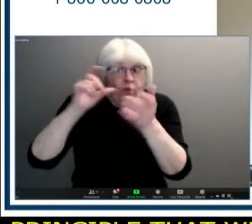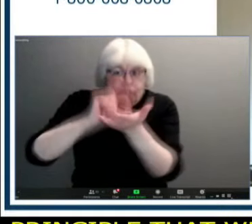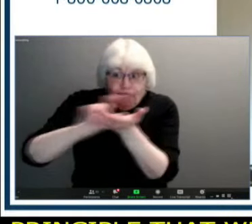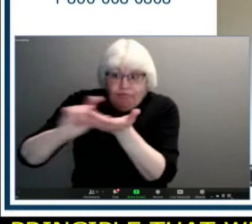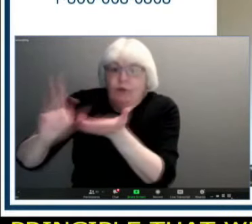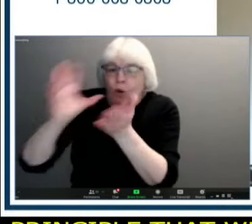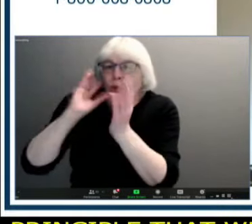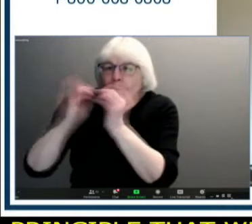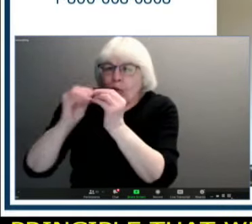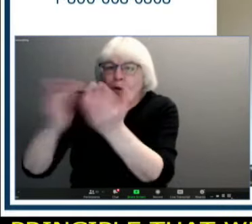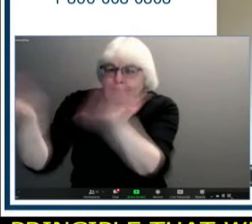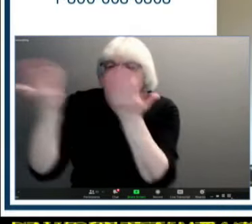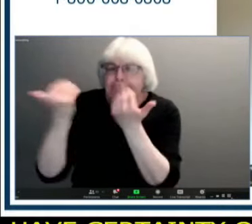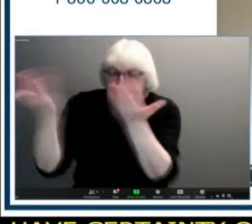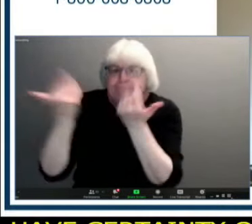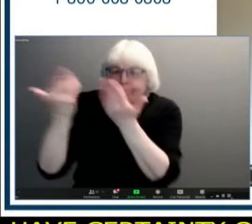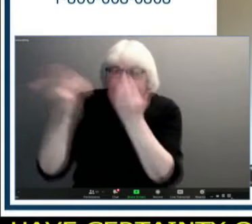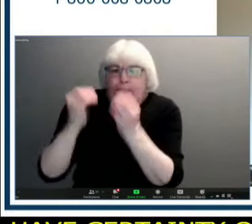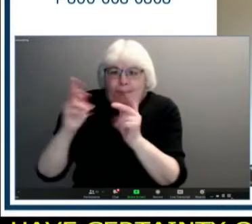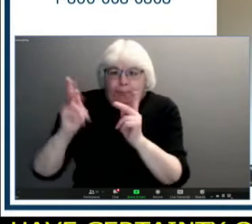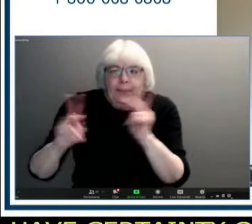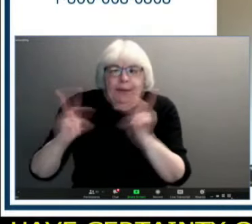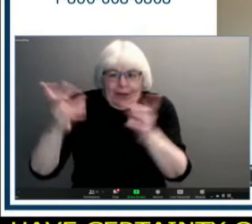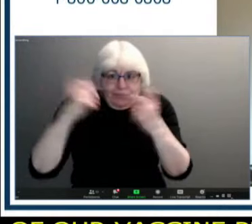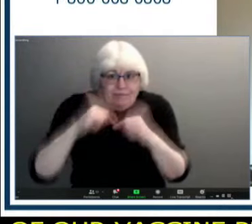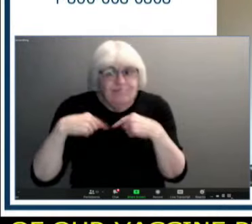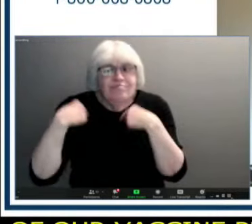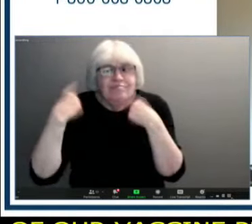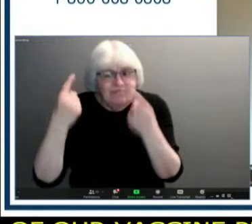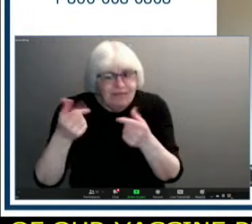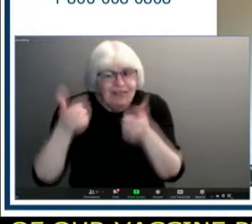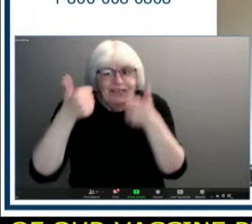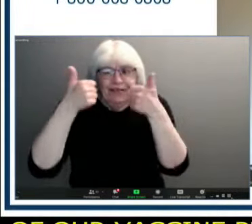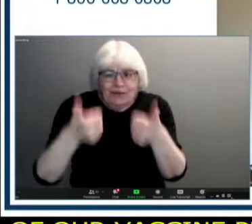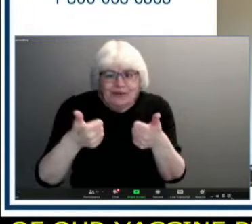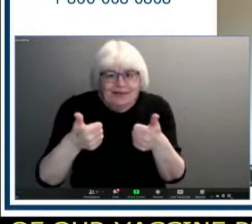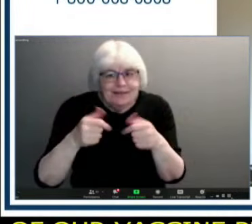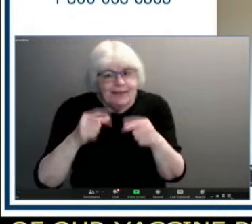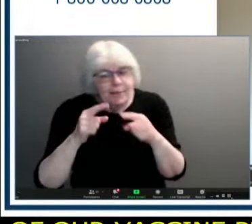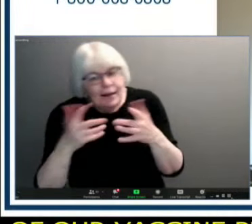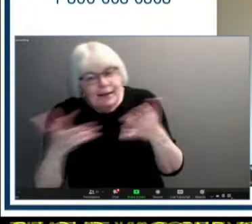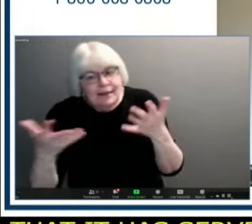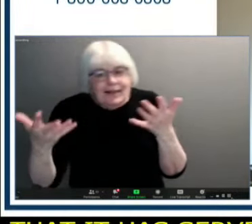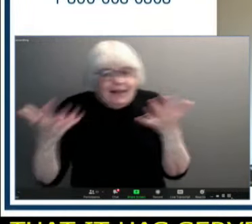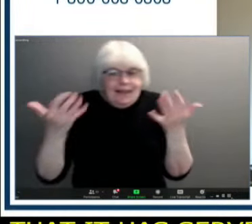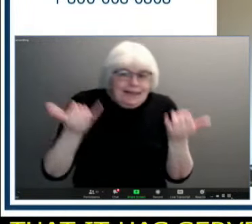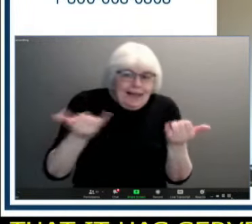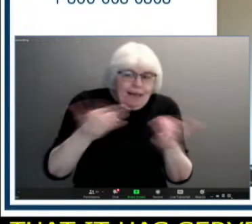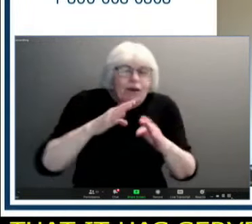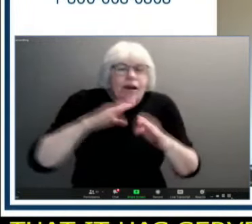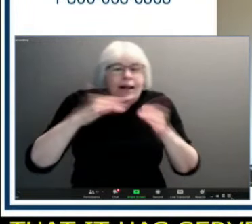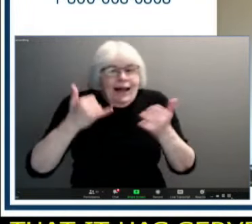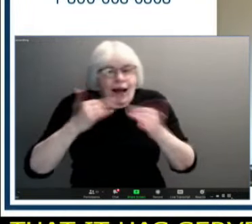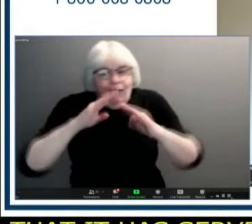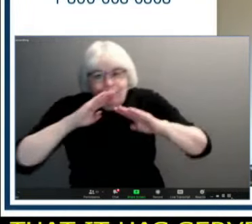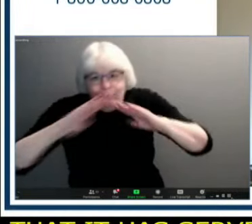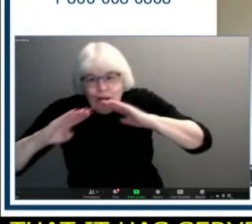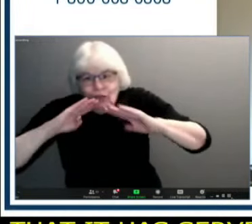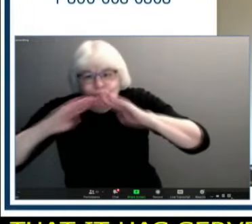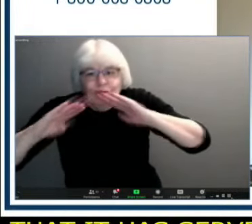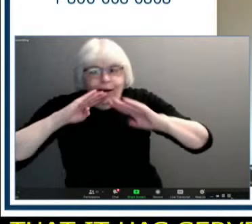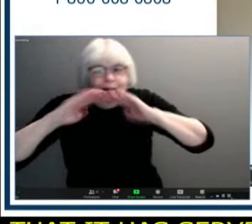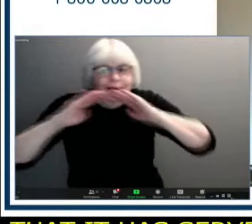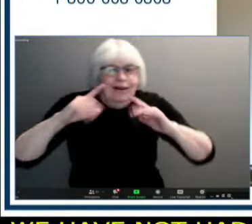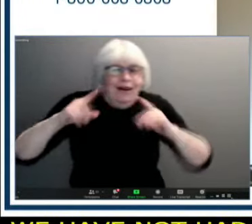us well. We have not had the confusion and disappointment and frustration that many other jurisdictions have had by getting